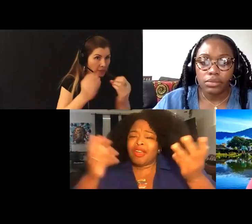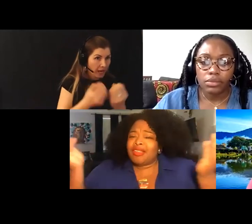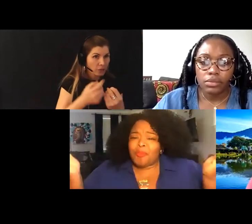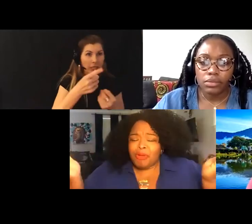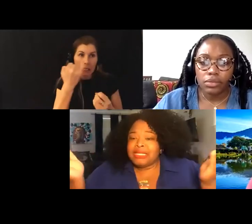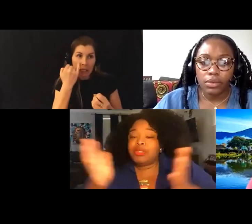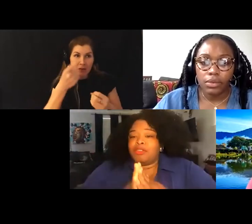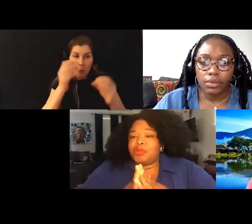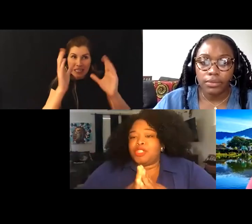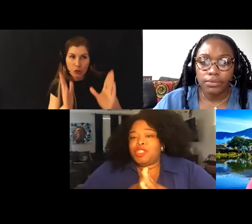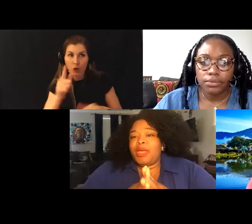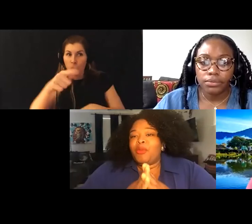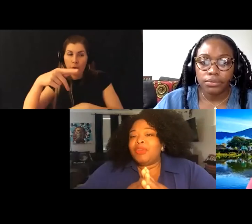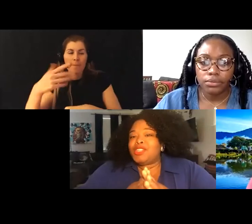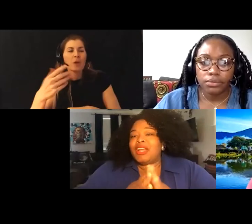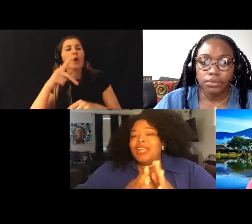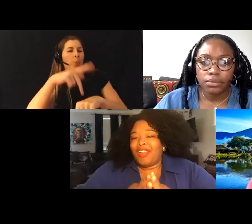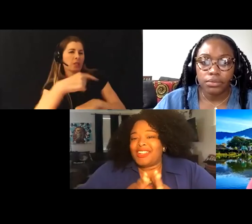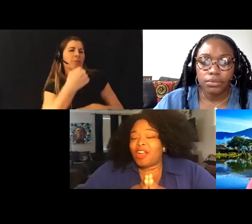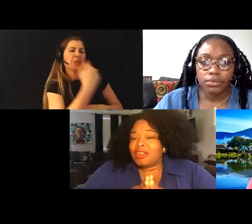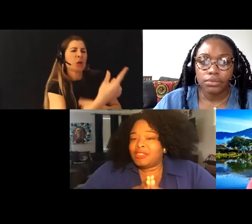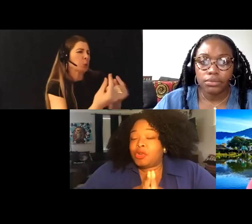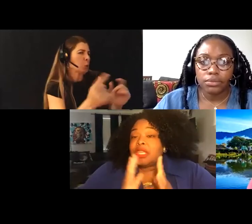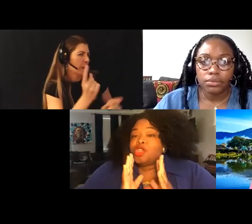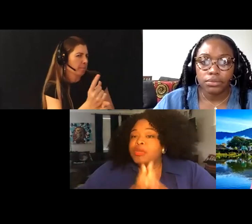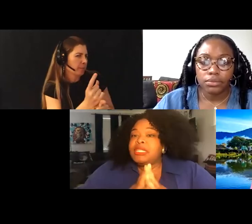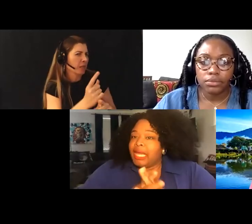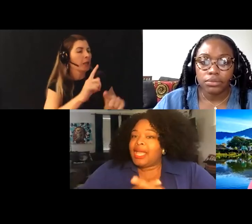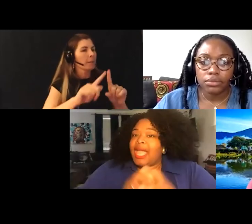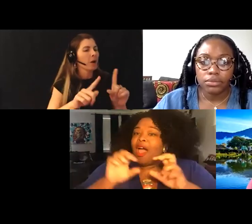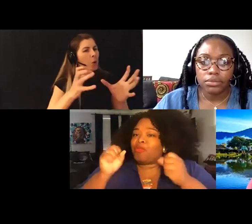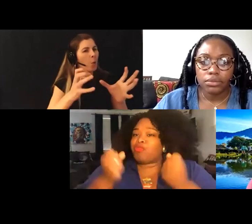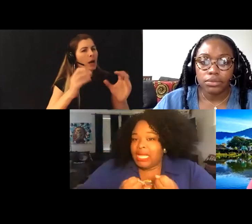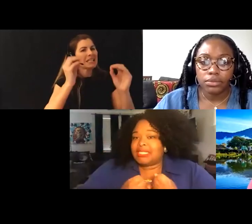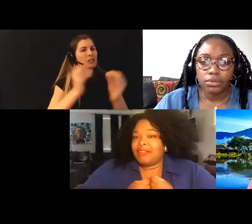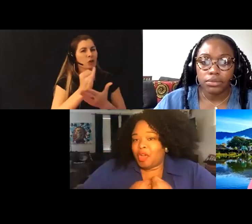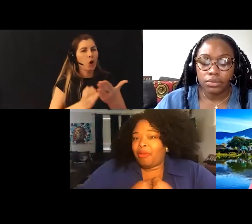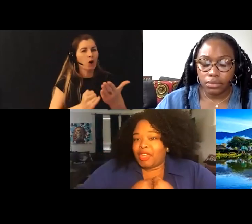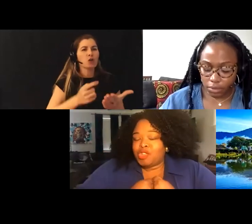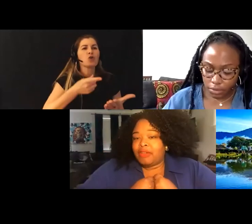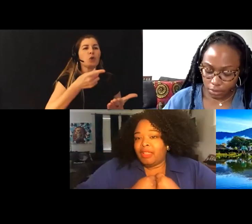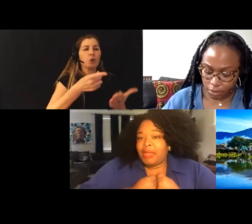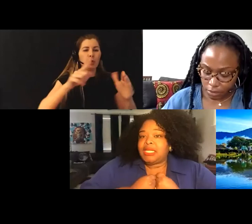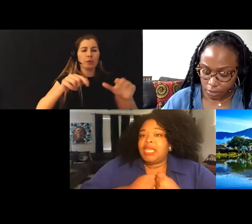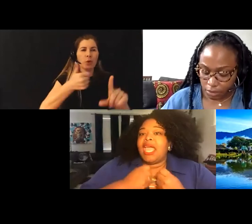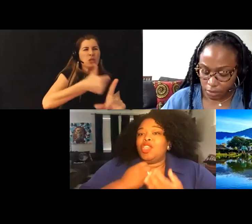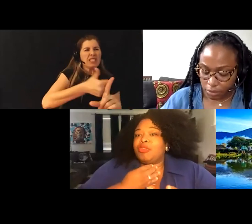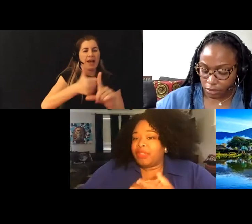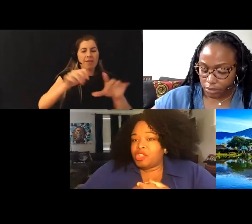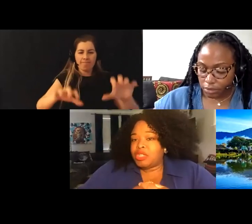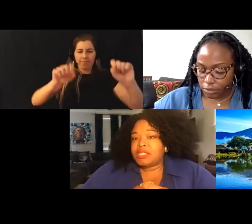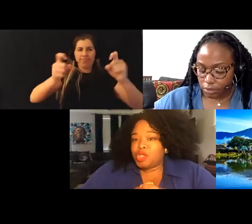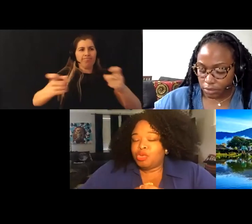your principal tells you what to do. And we're really trying to encourage arts folks to really take the reins of their professional development and